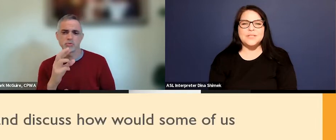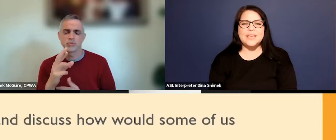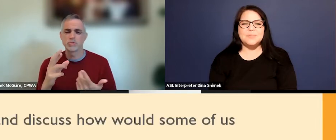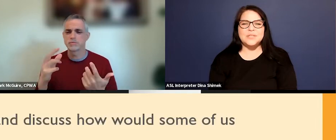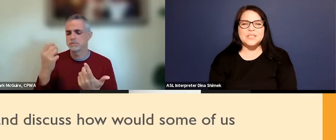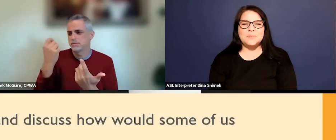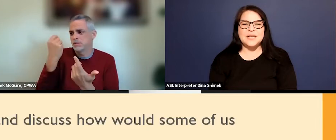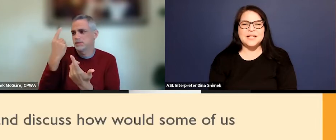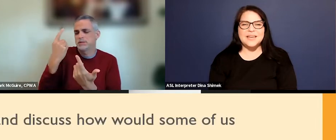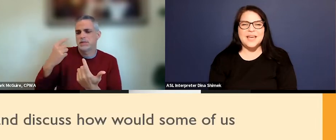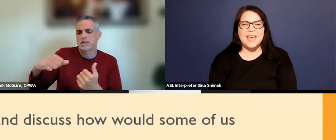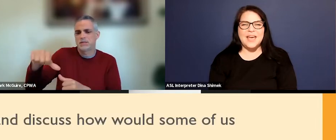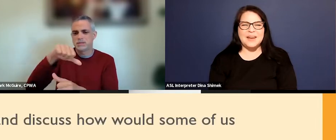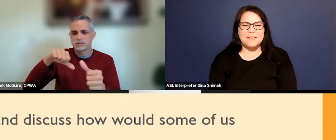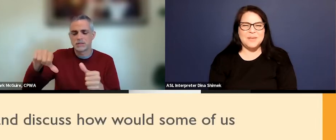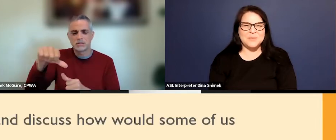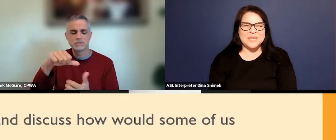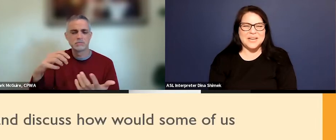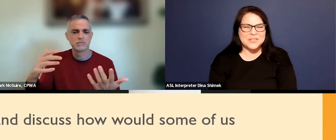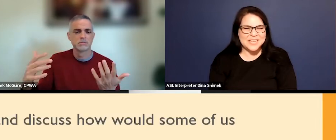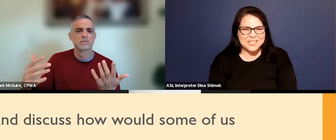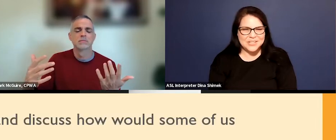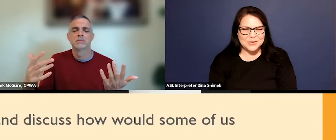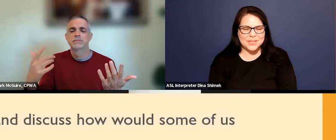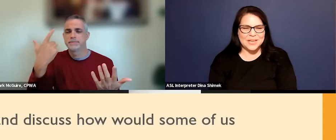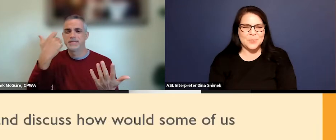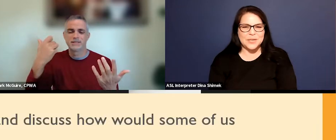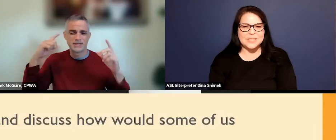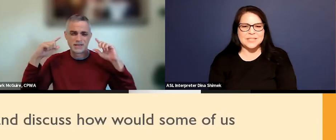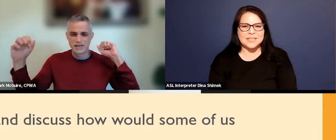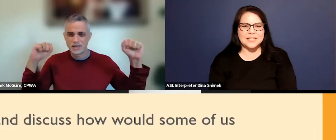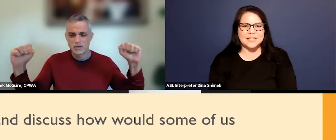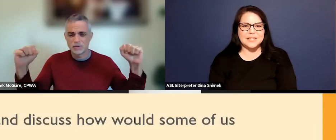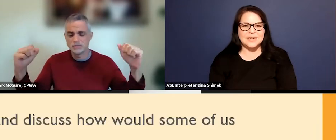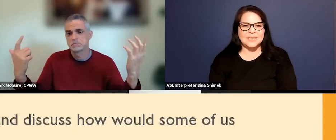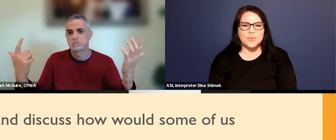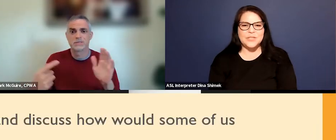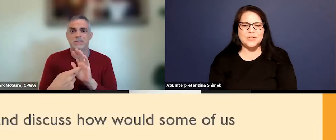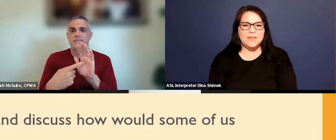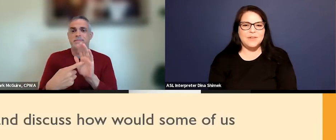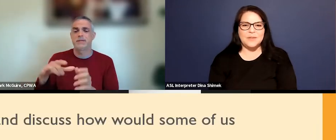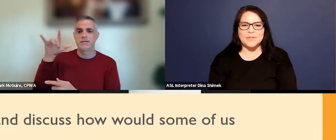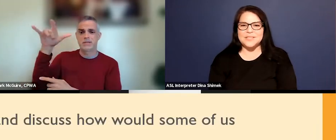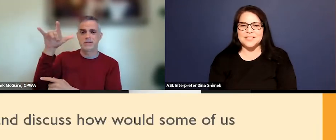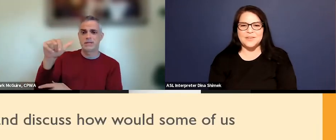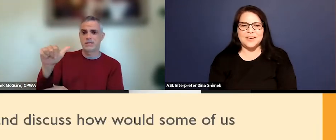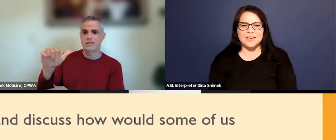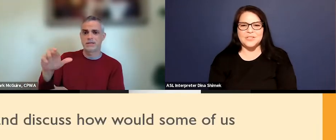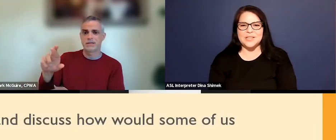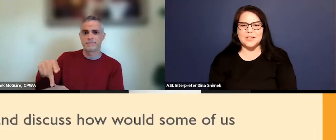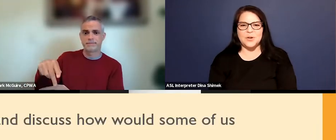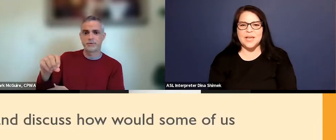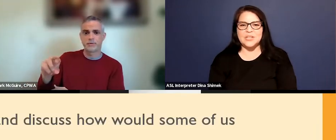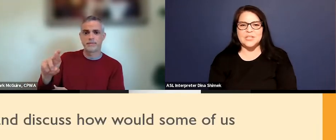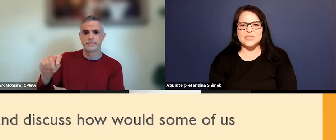and no one's able to speak and be able to understand each other with that noise. It's way too loud for anyone to go ahead and